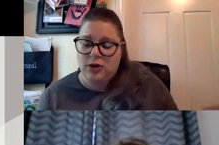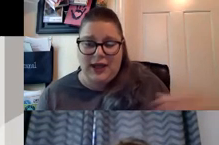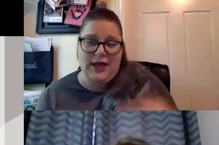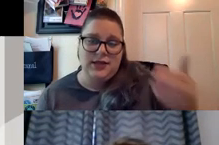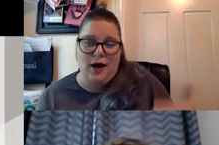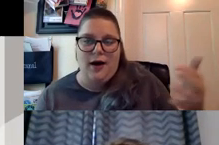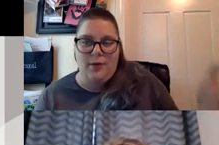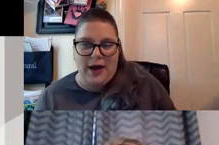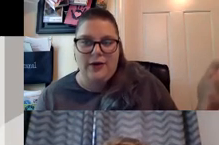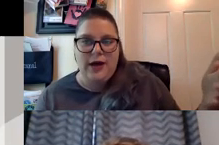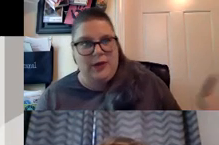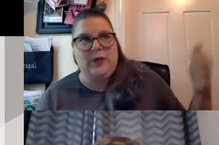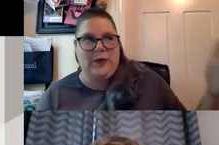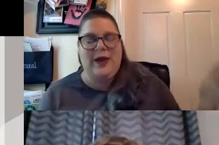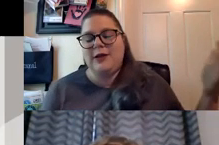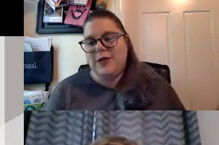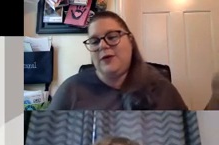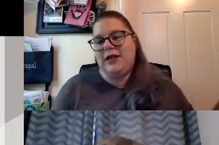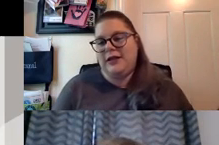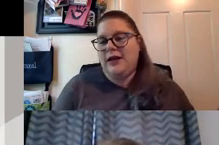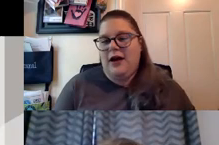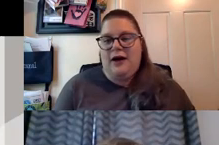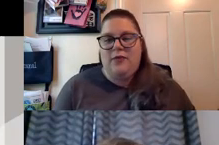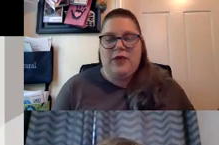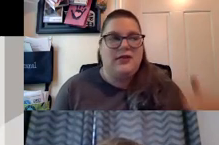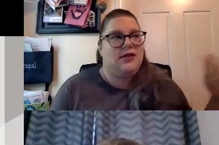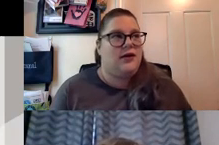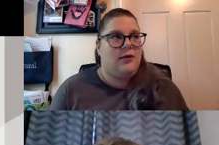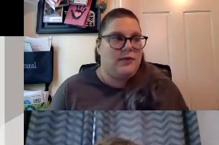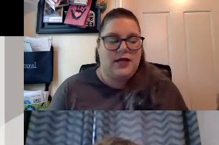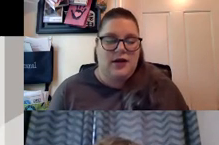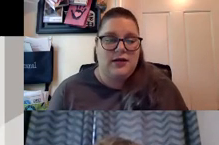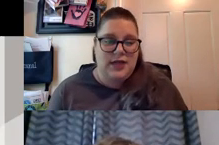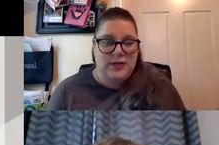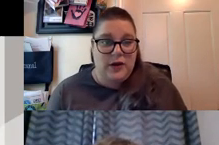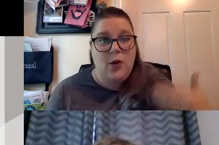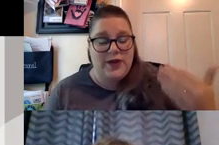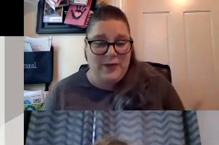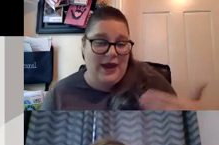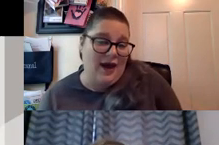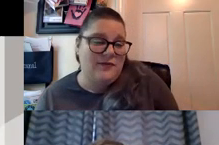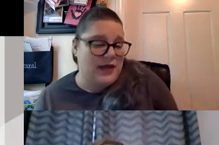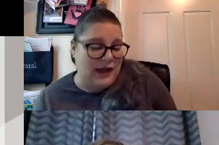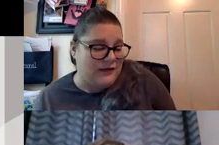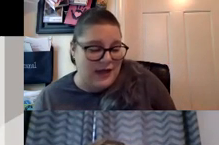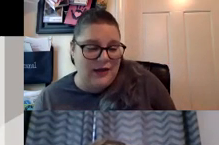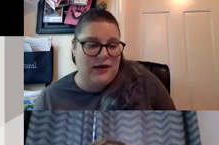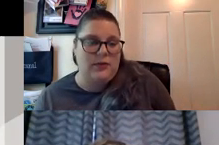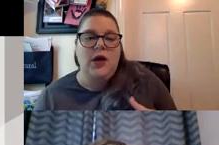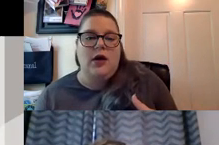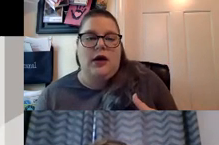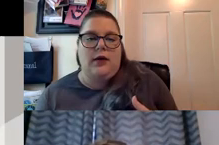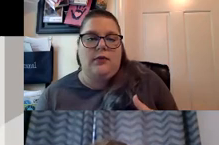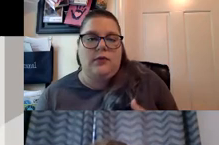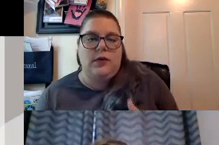there's more case law about people being sued and because their websites aren't accessible, which may have PDFs on